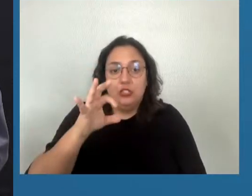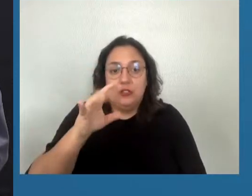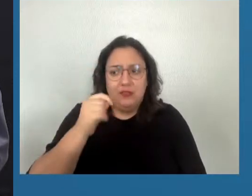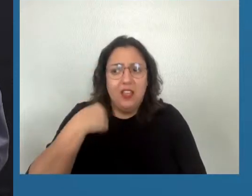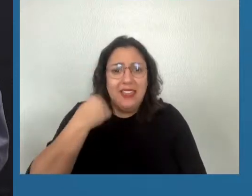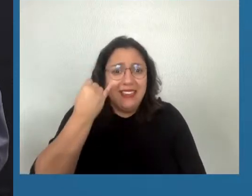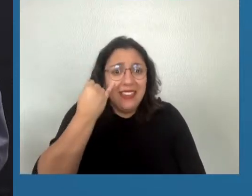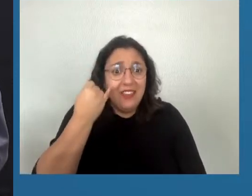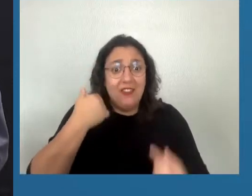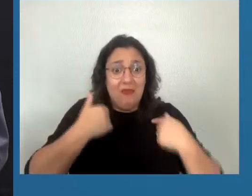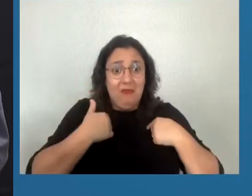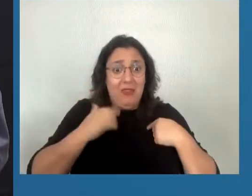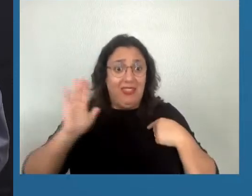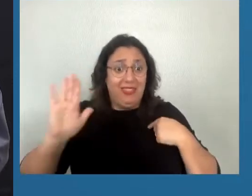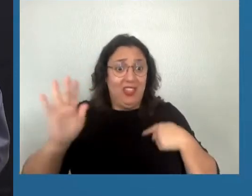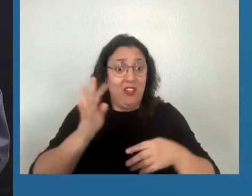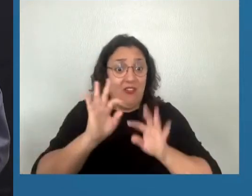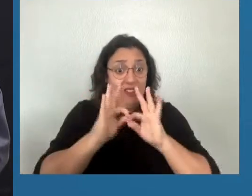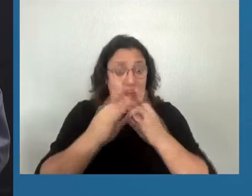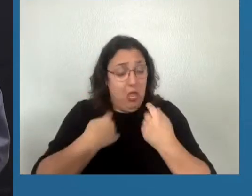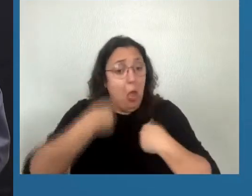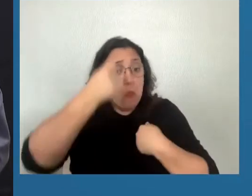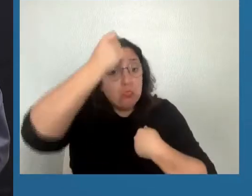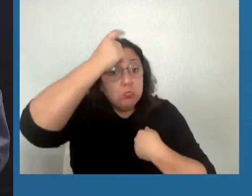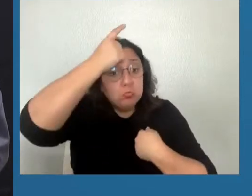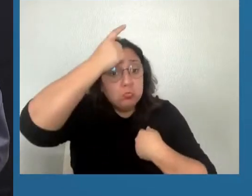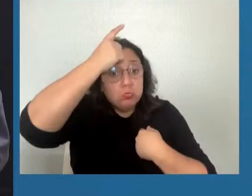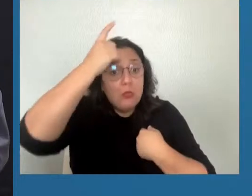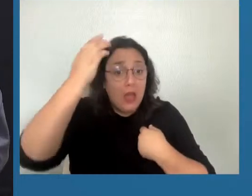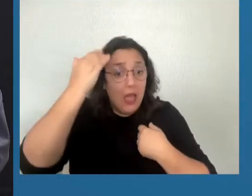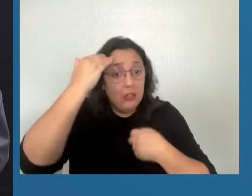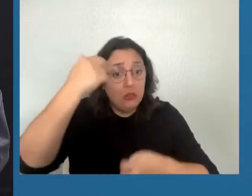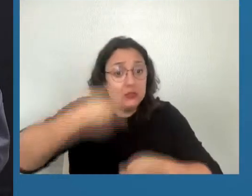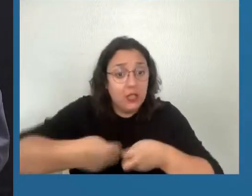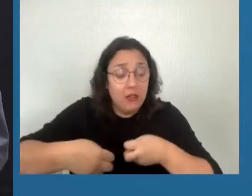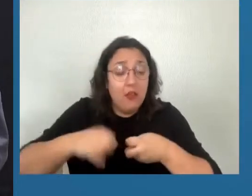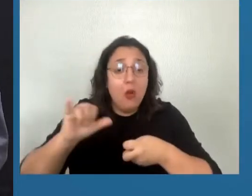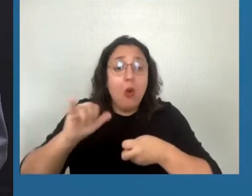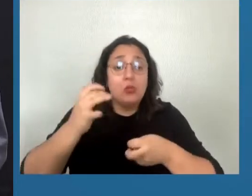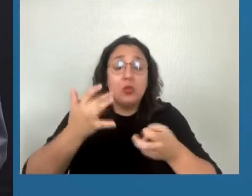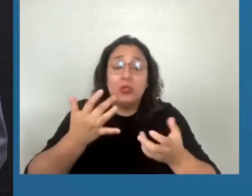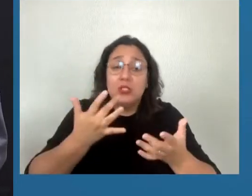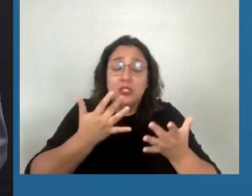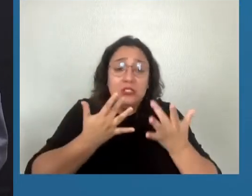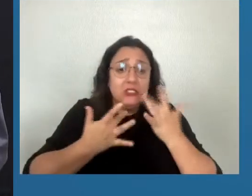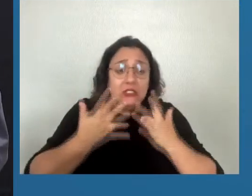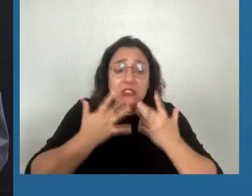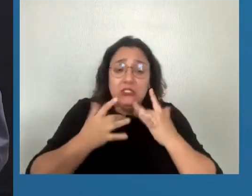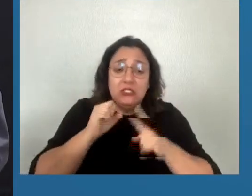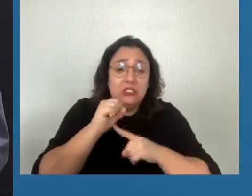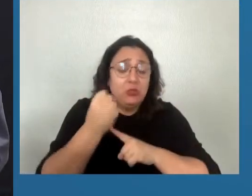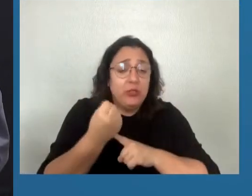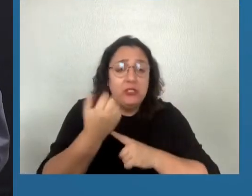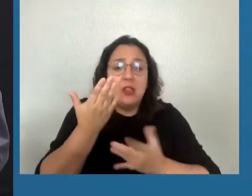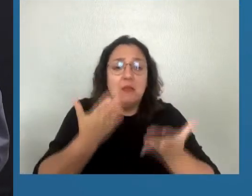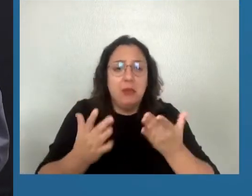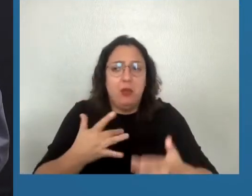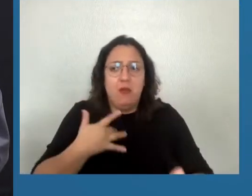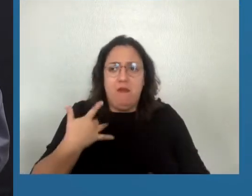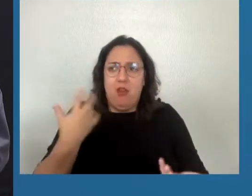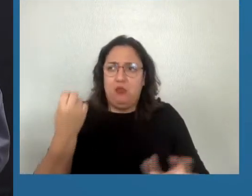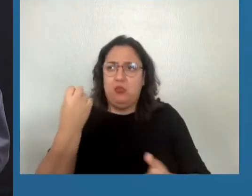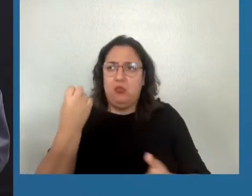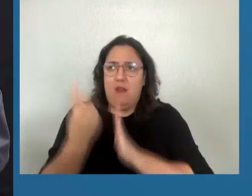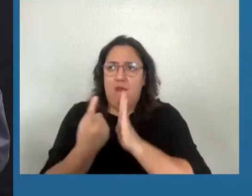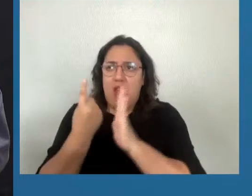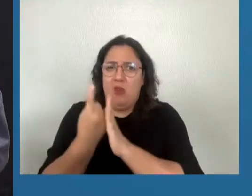is, especially when because we are in a desperate situation that you may have a shift that you thought was 12, it went to